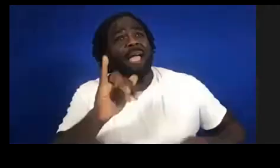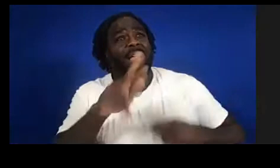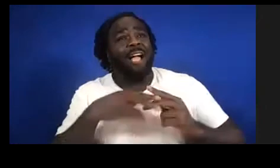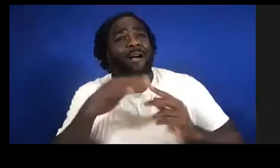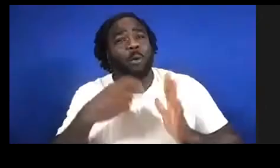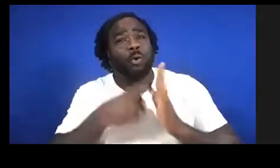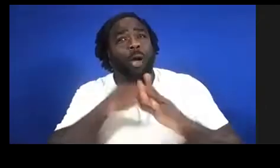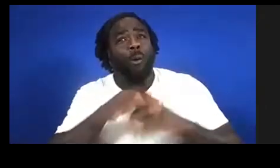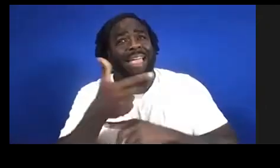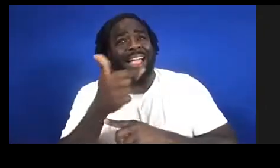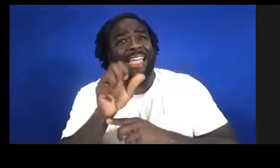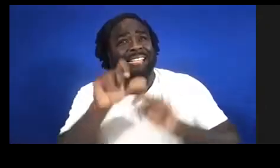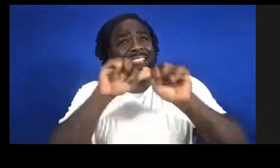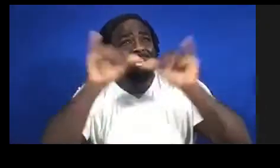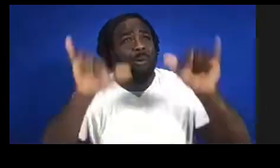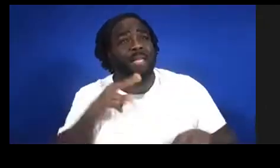It's through the roof.